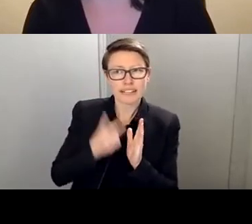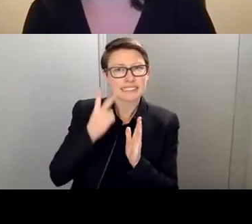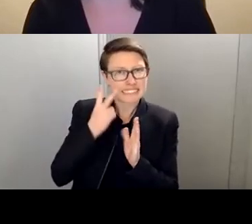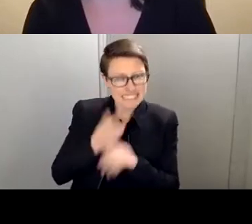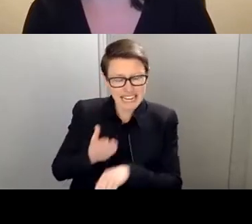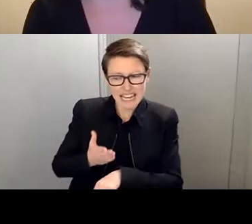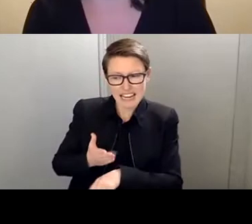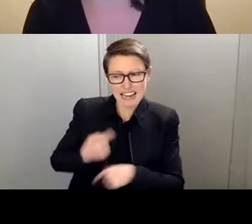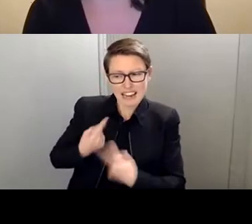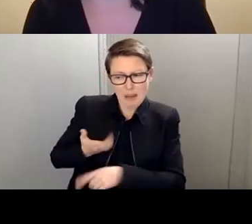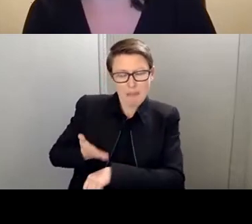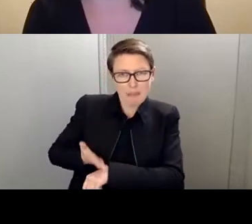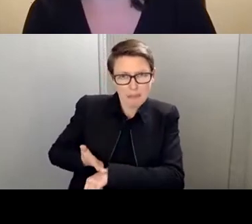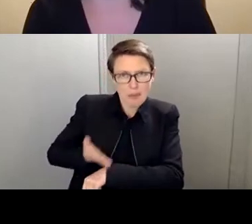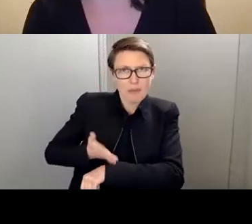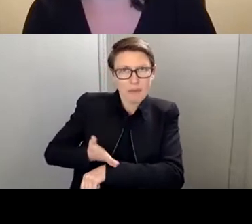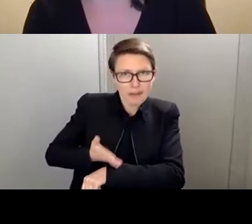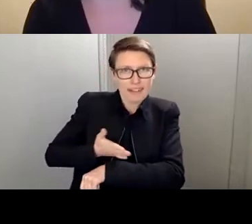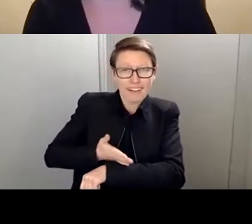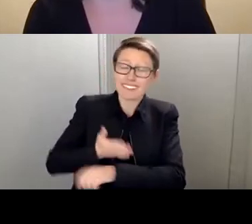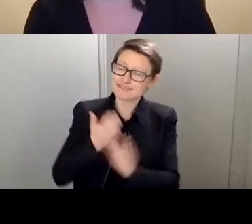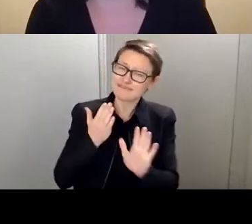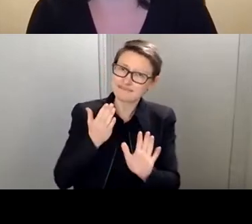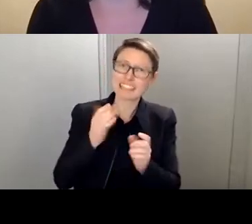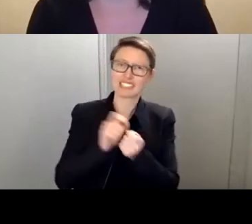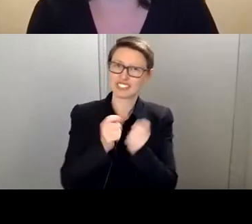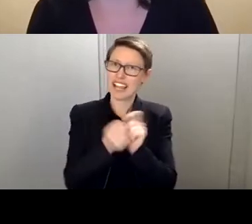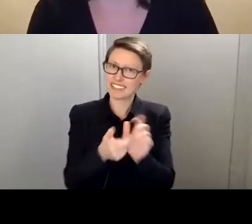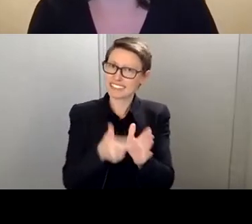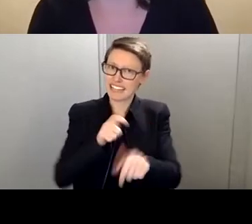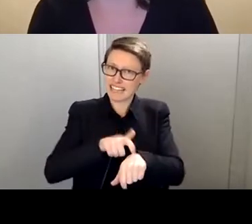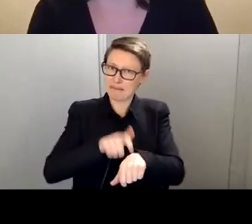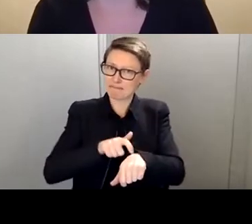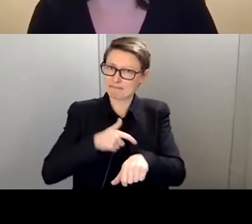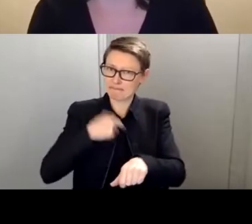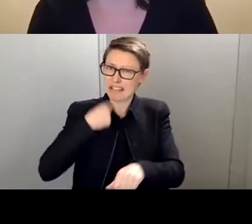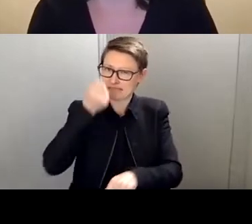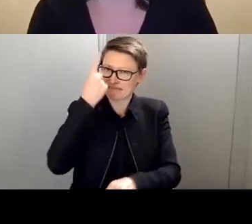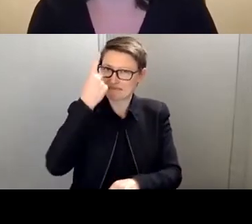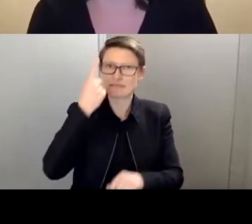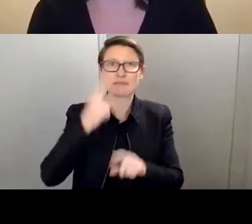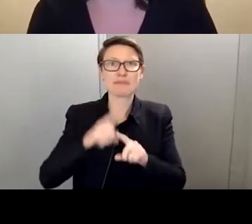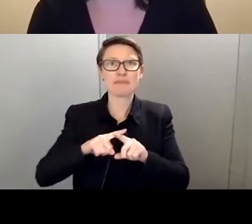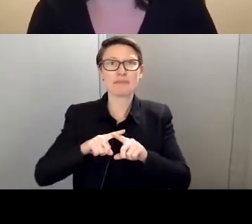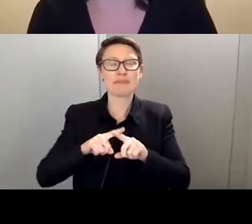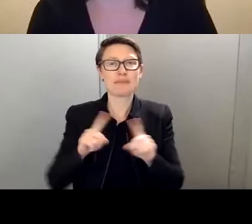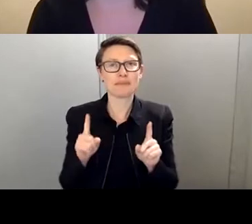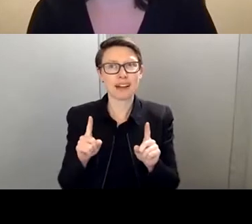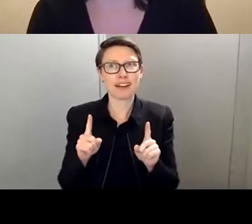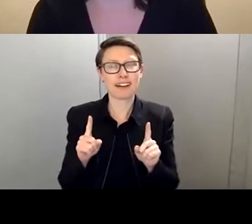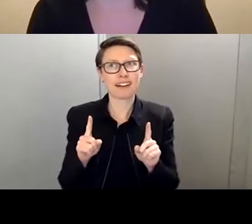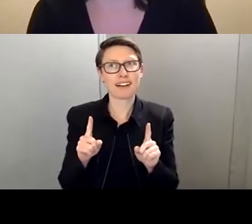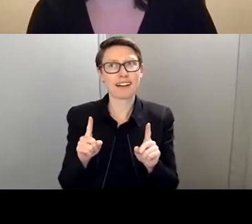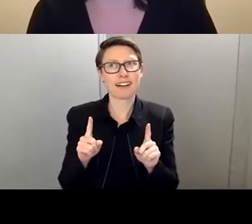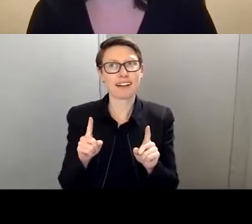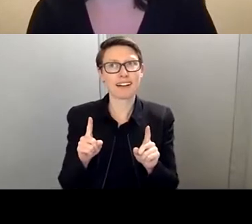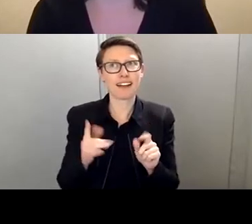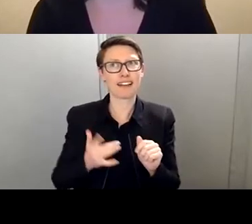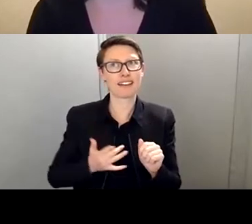but I know change takes time. I do understand that, but I do think that there still